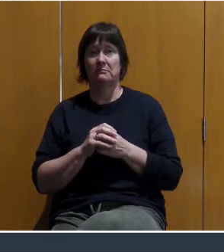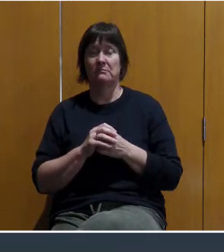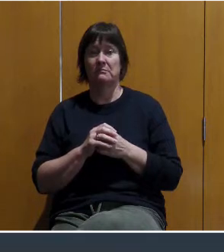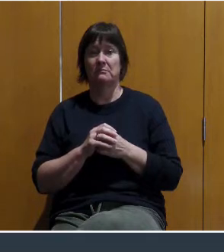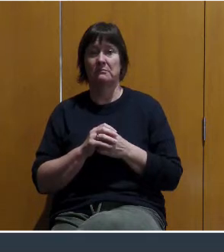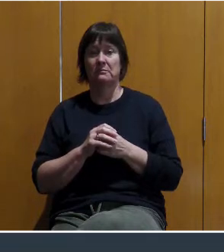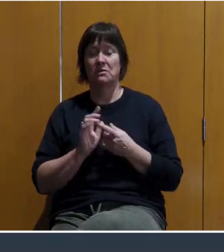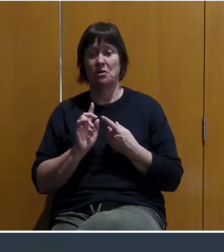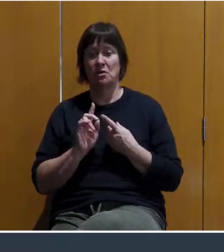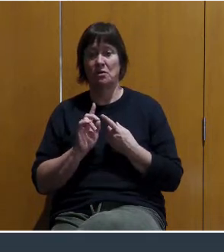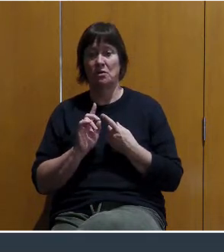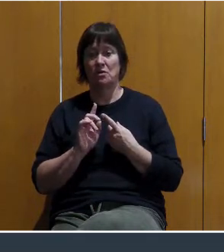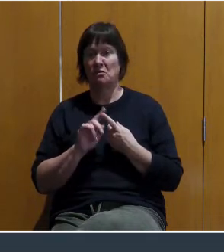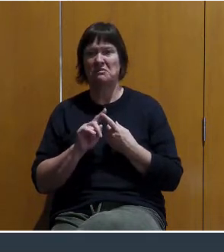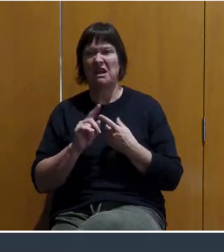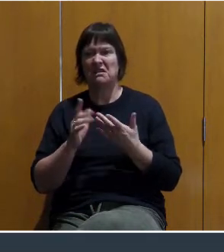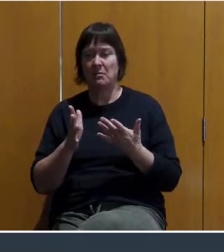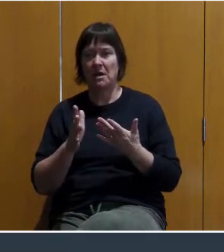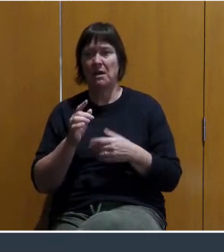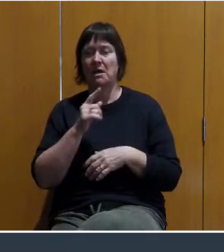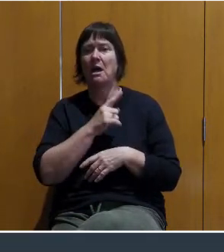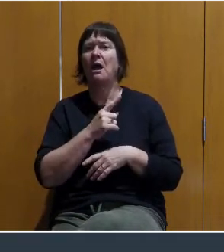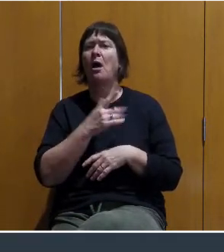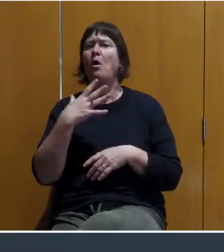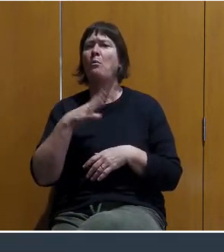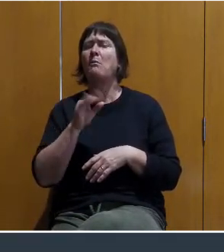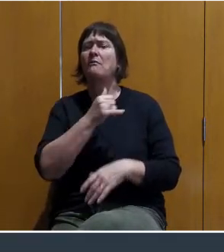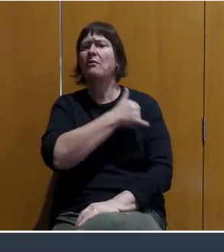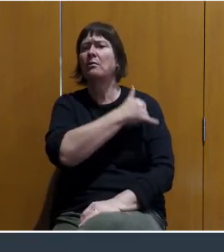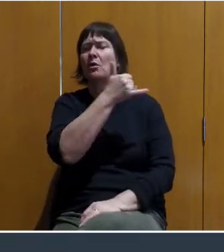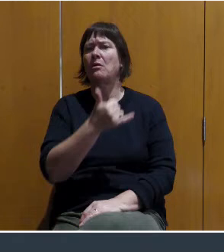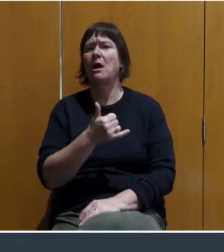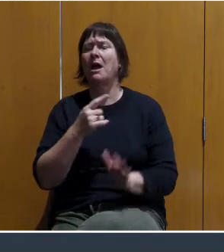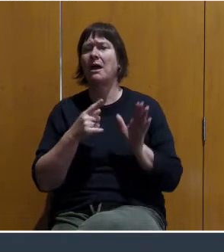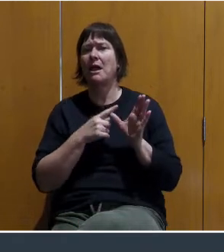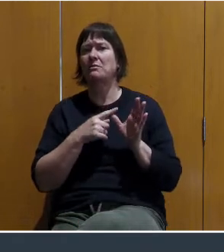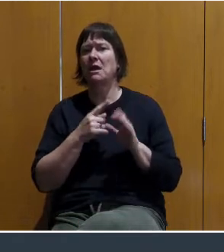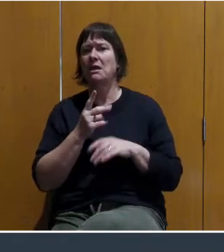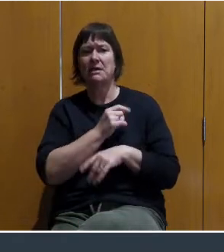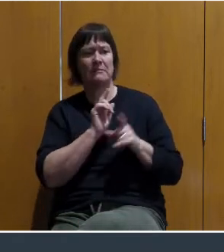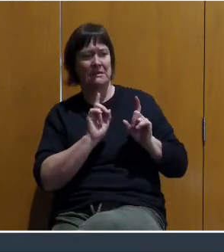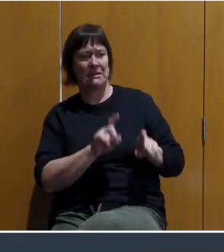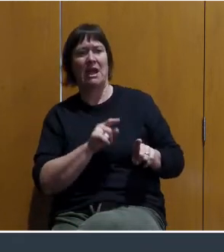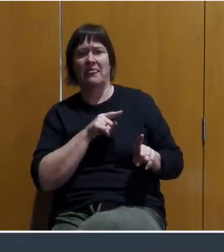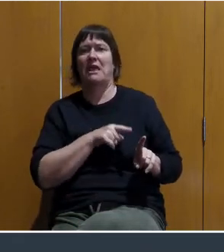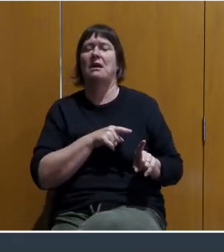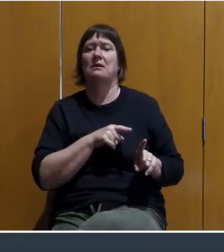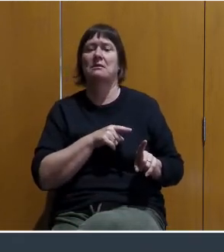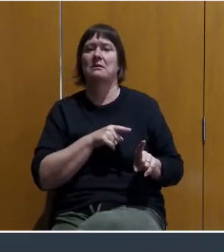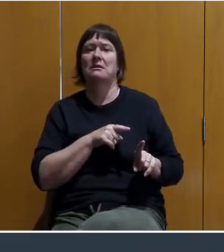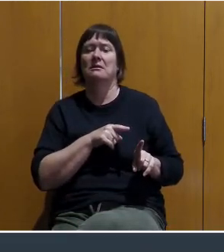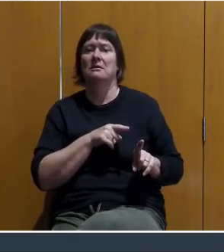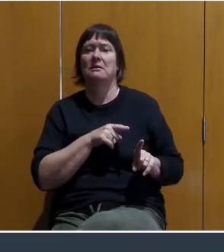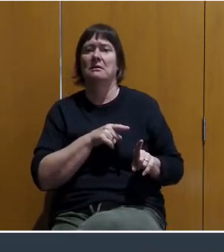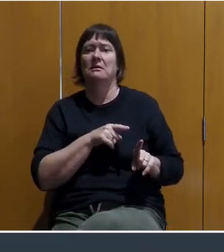they stay somewhere. The Ailsa's ones, some of them stay down there. Not